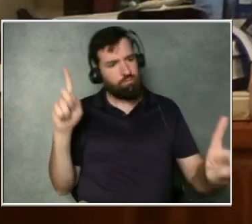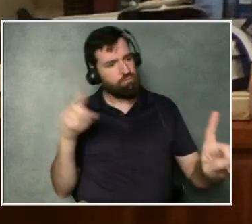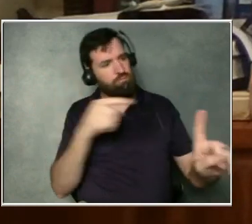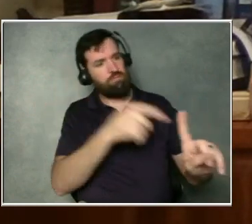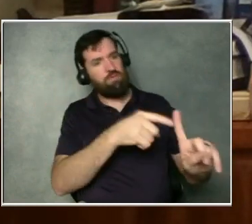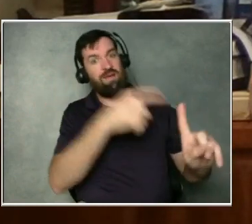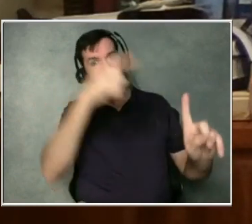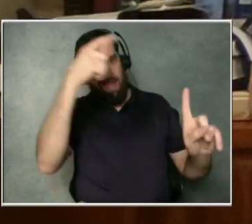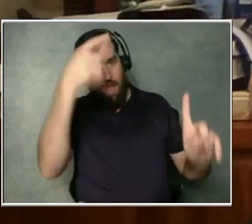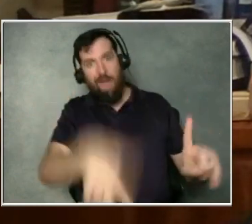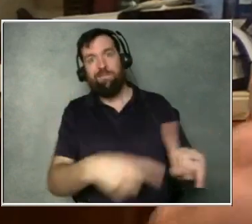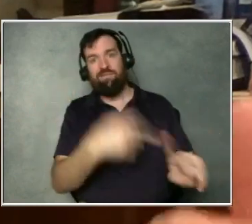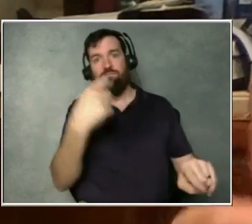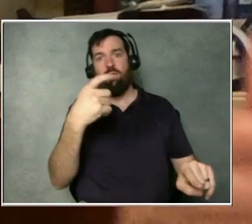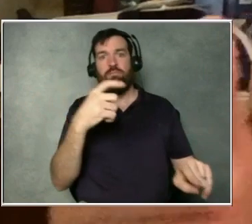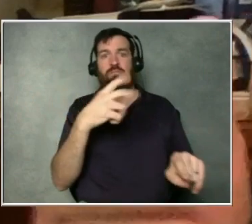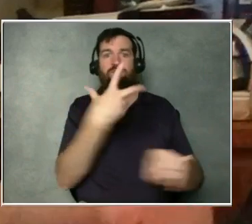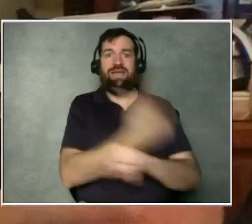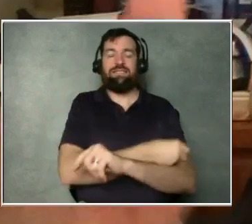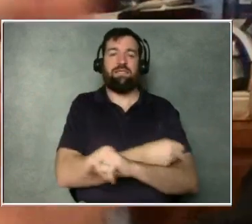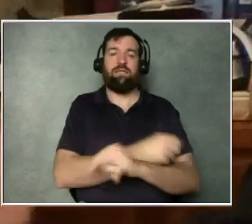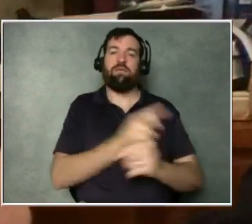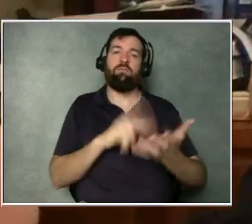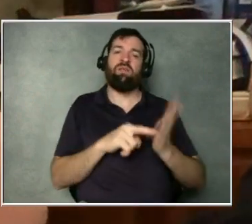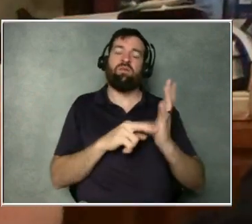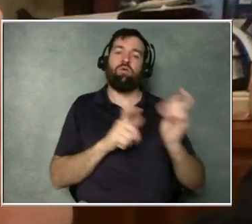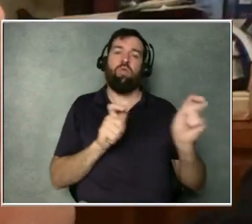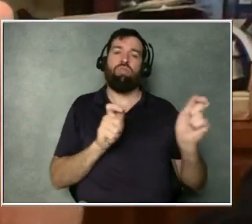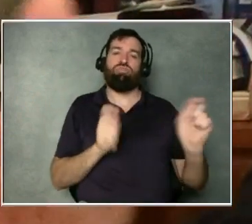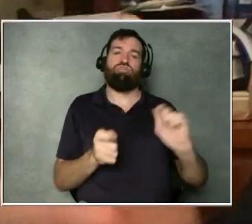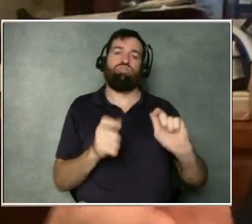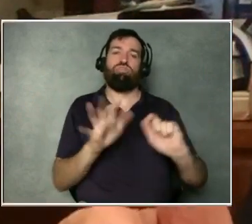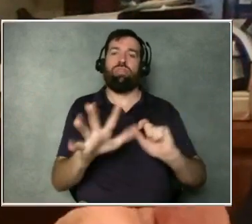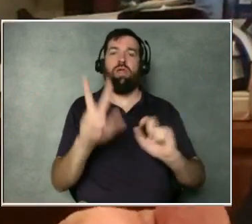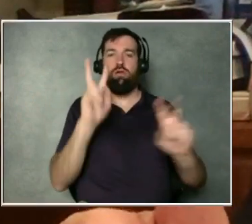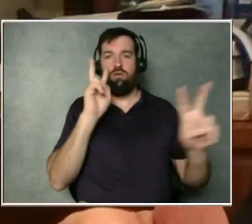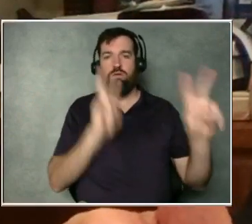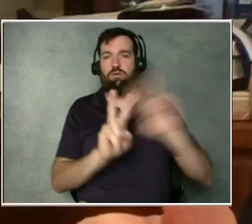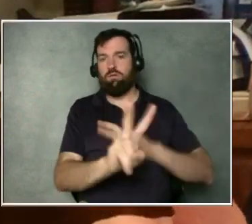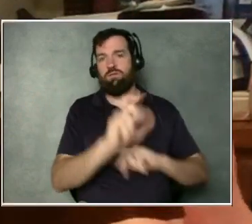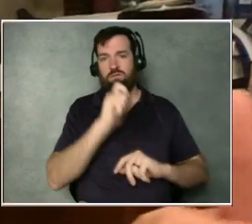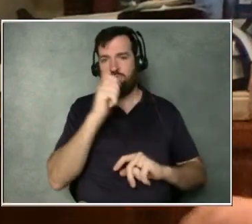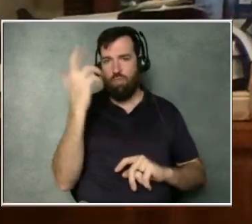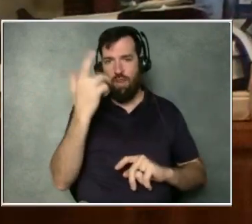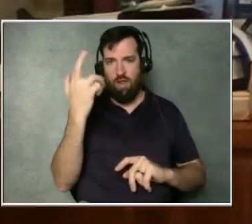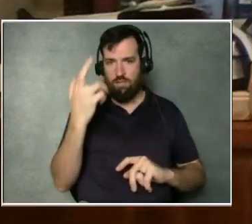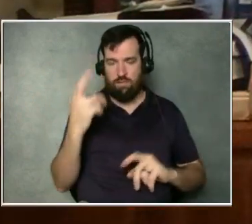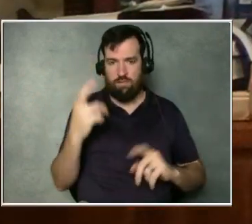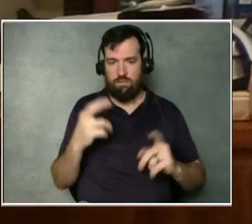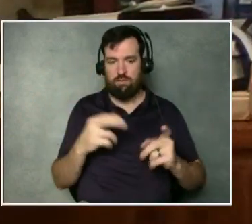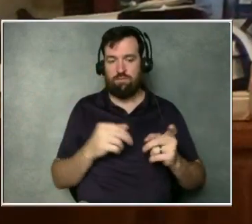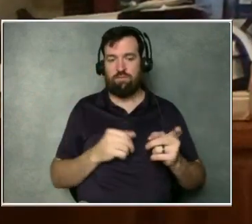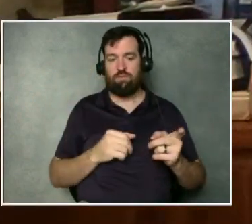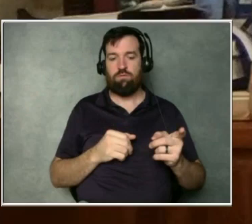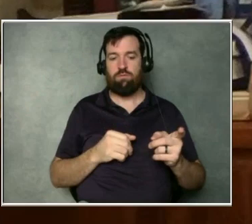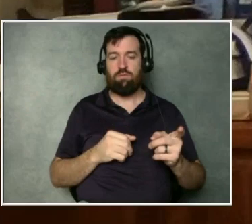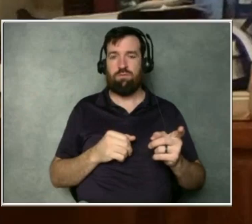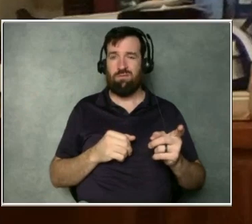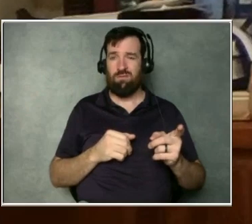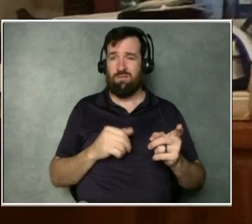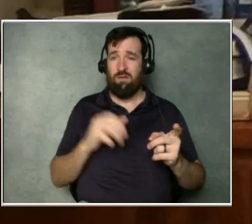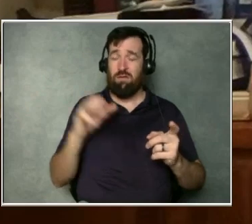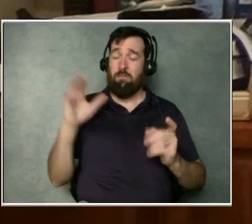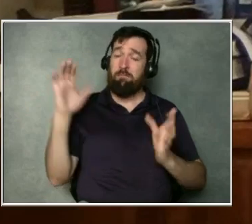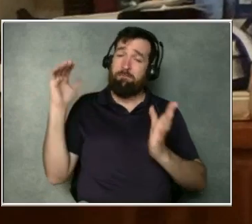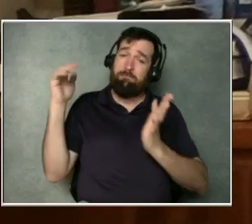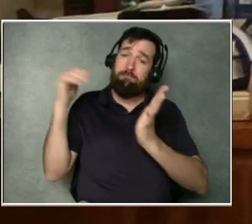after a vaccine, and that colors his or her outlook, not realizing that, tens of millions